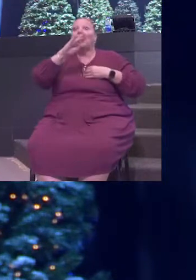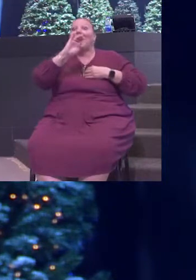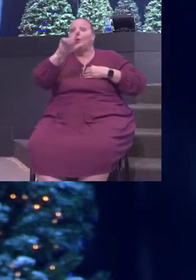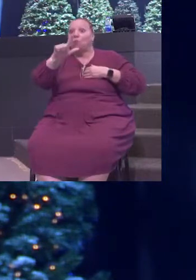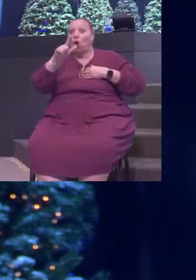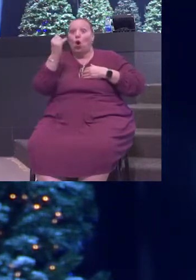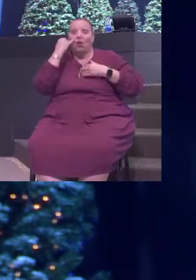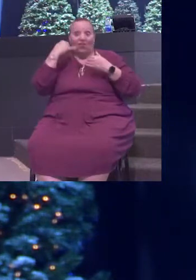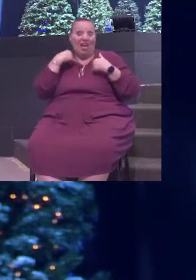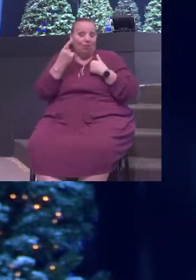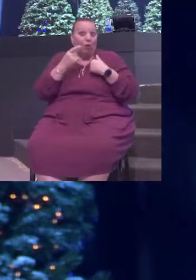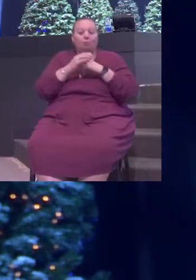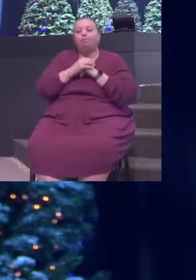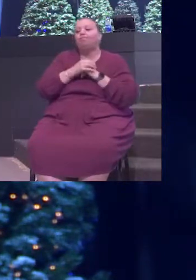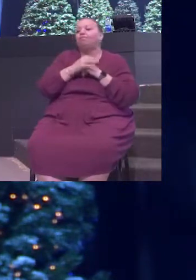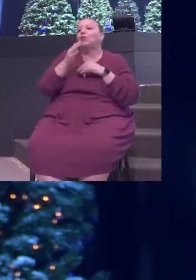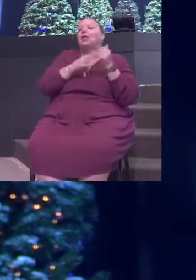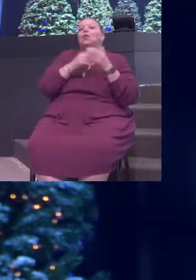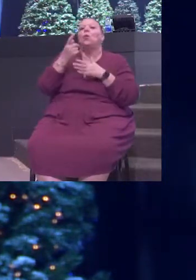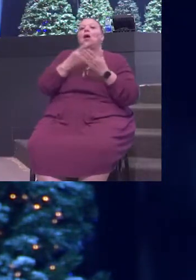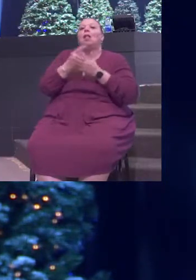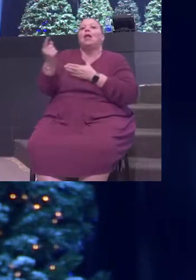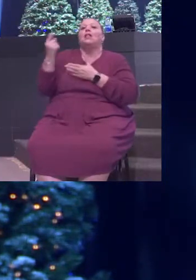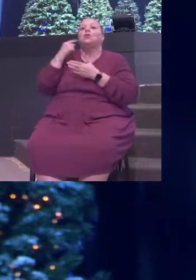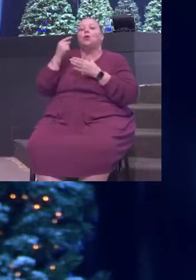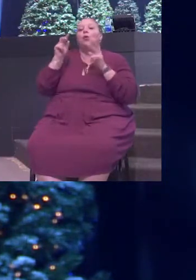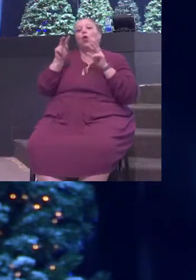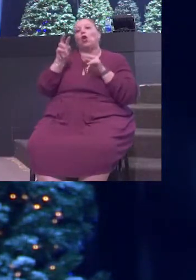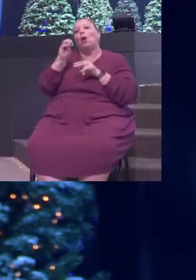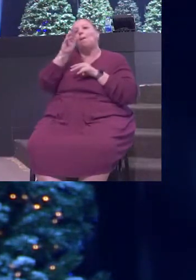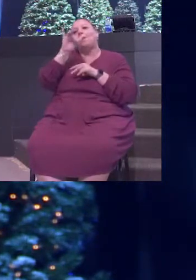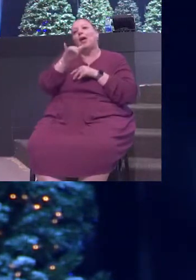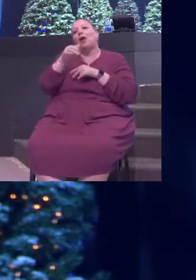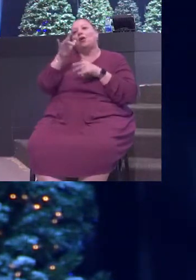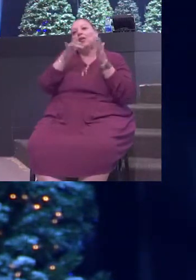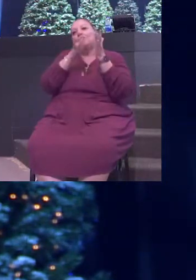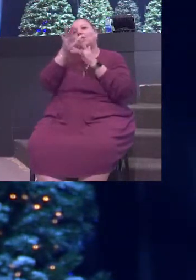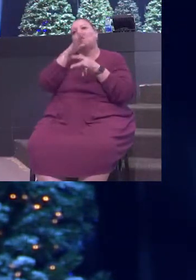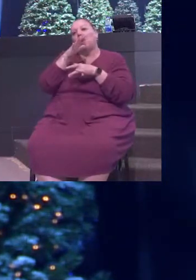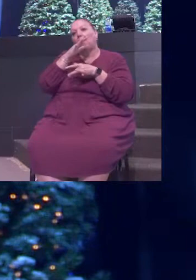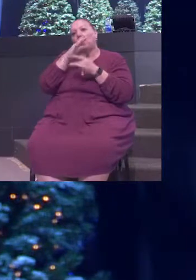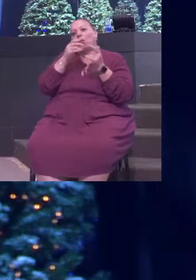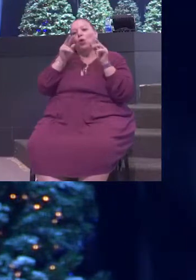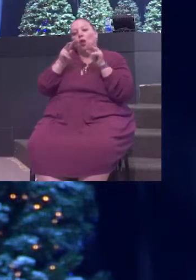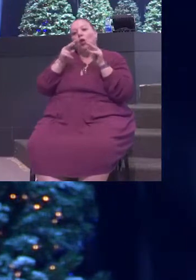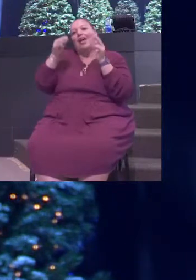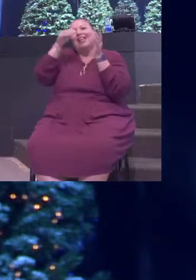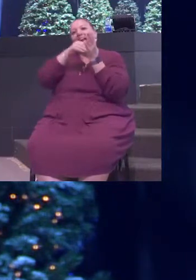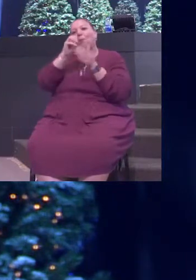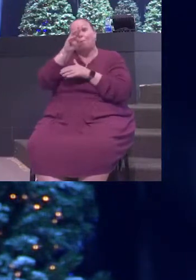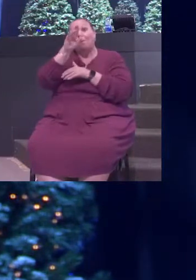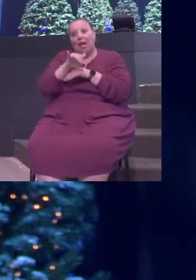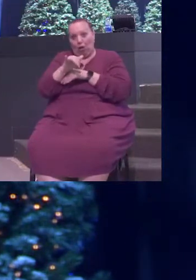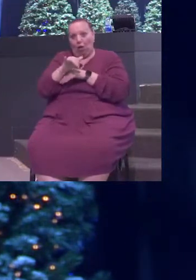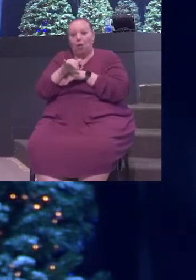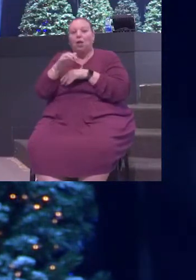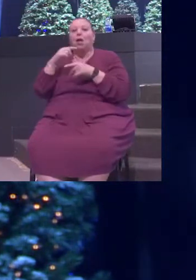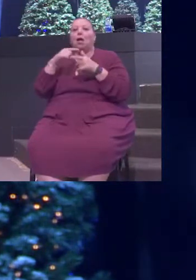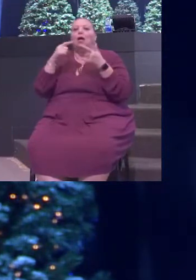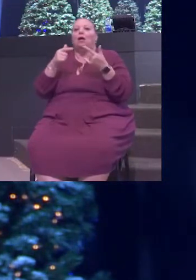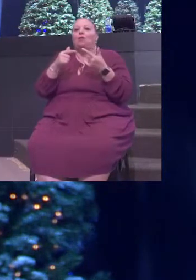have one of those. Well, last week we looked at Mary, the mother of Jesus, and we're going to look at Mary again today as we attempt